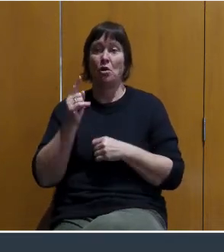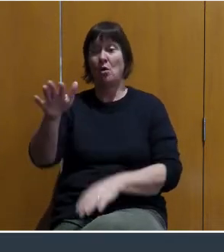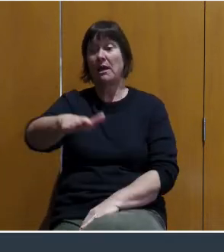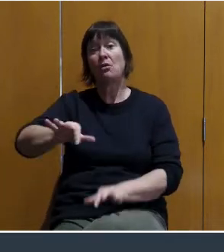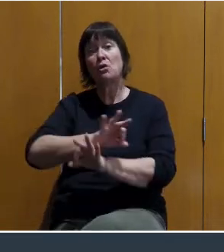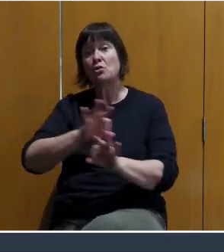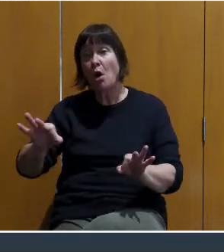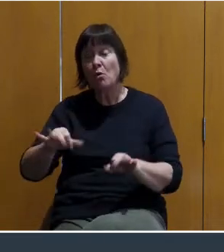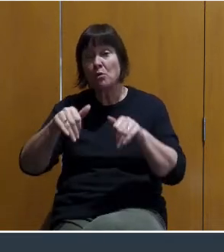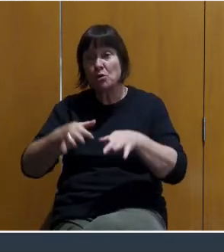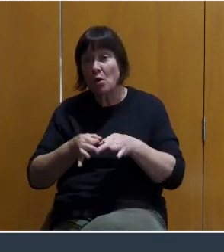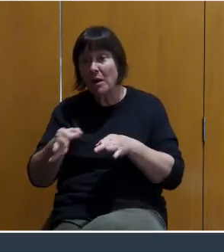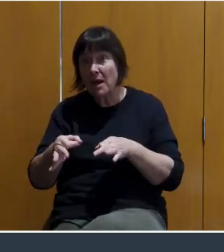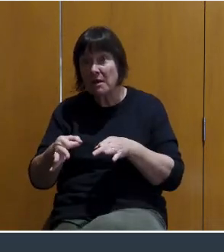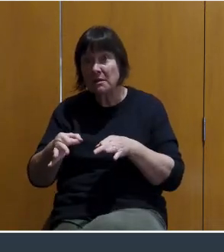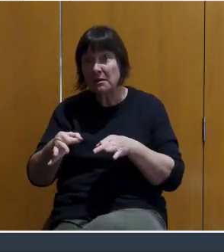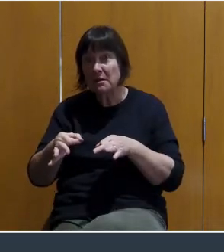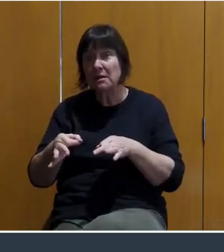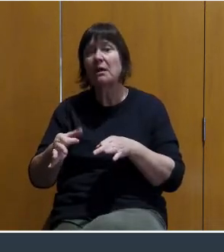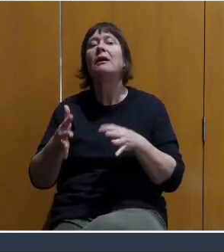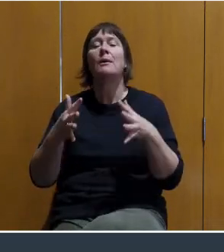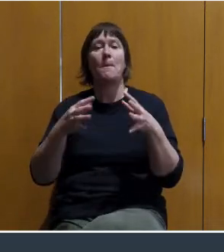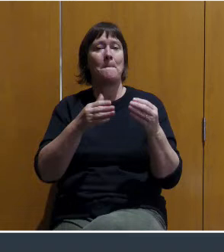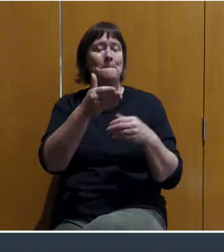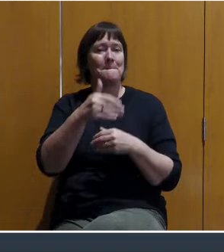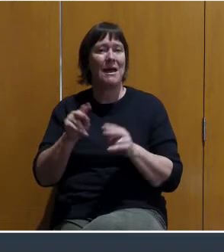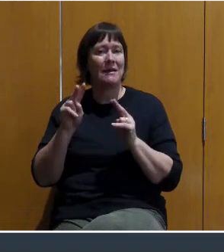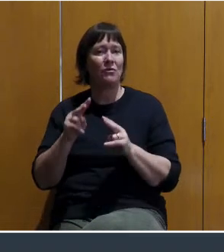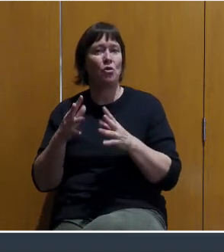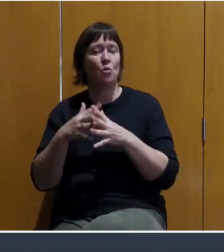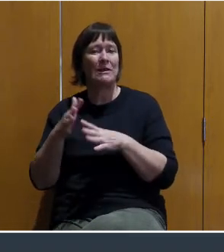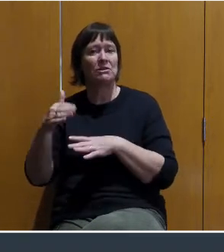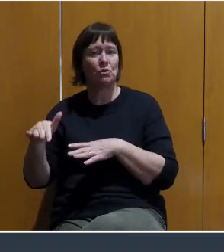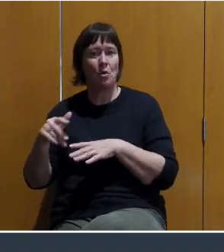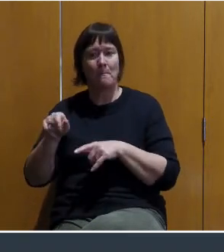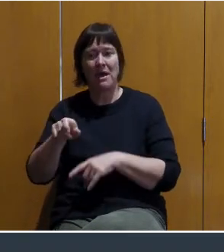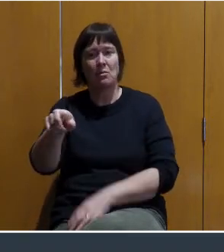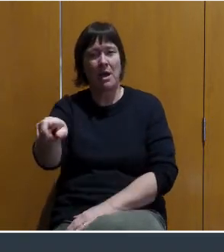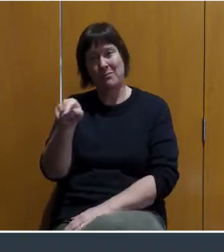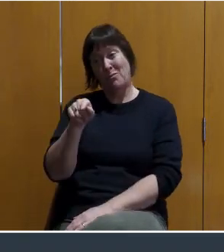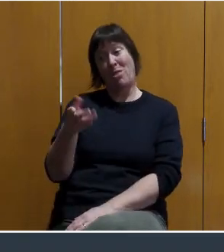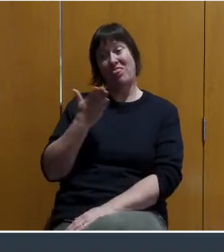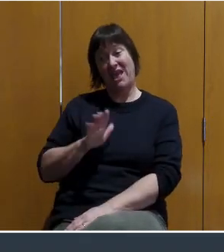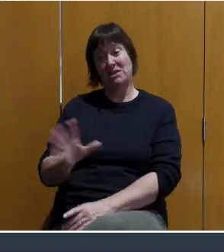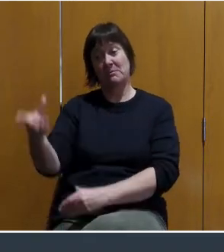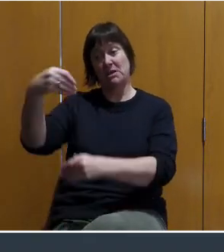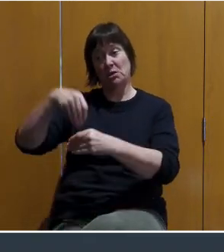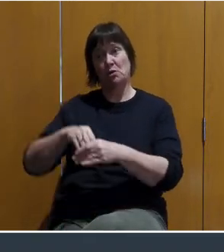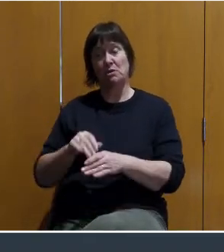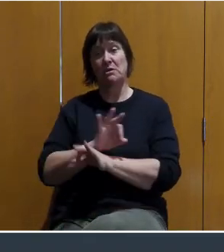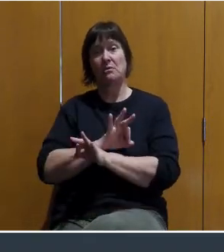is that Bayview to West Shore pathway. Right. So we're asking for that to be included as on